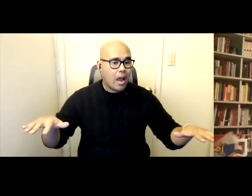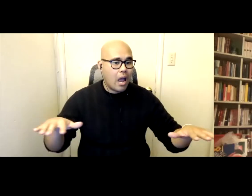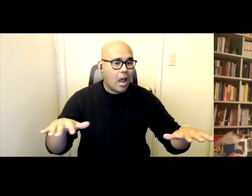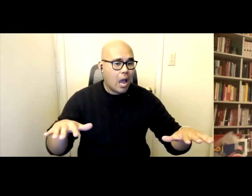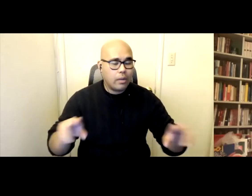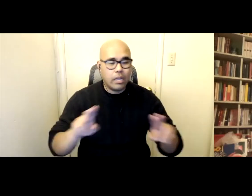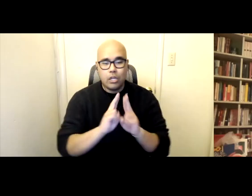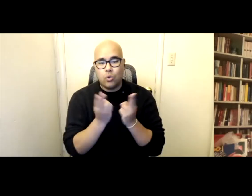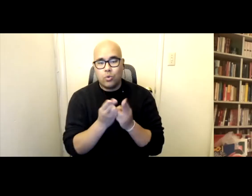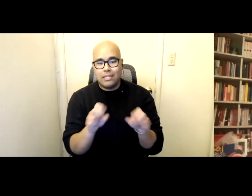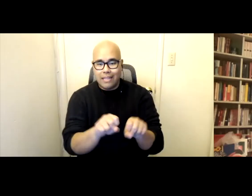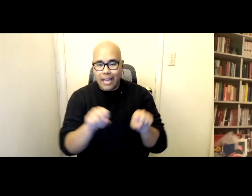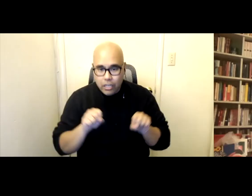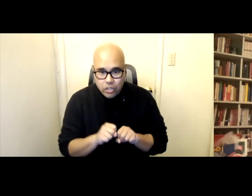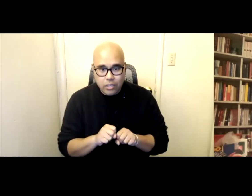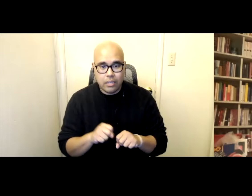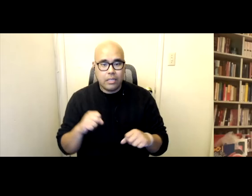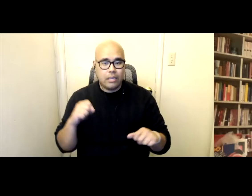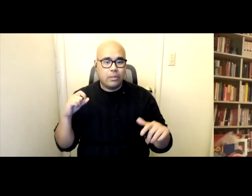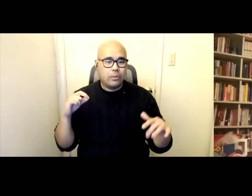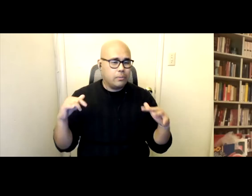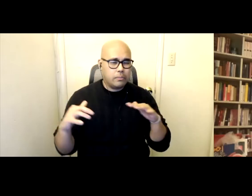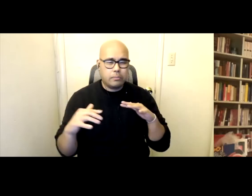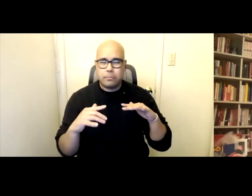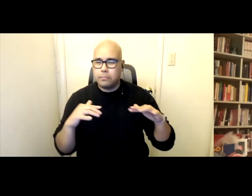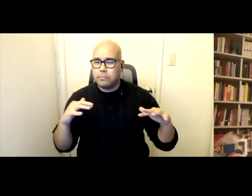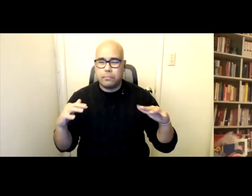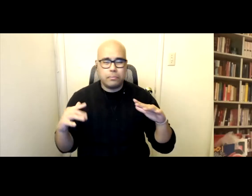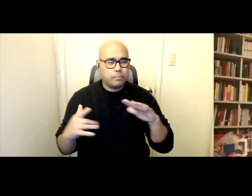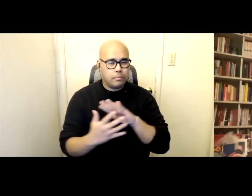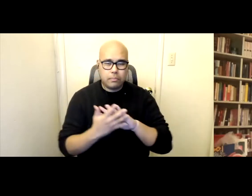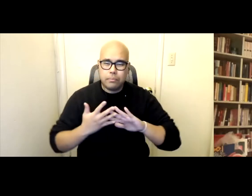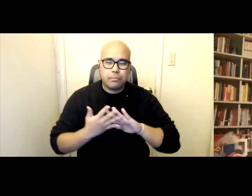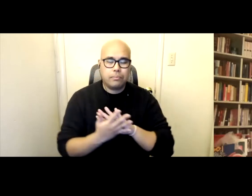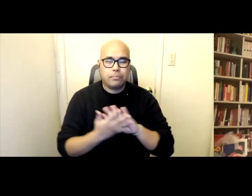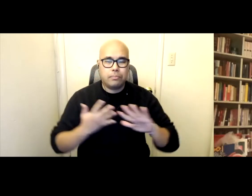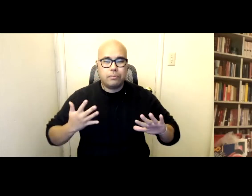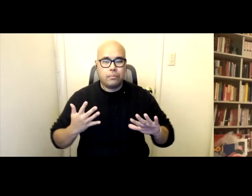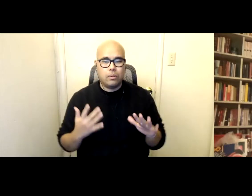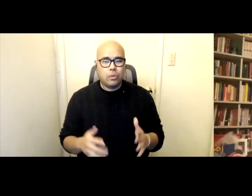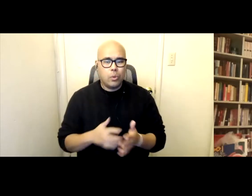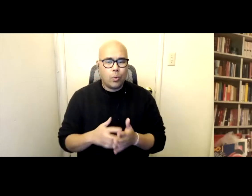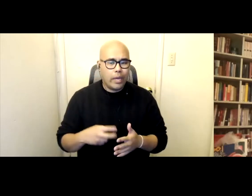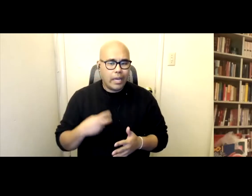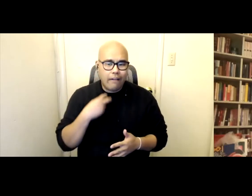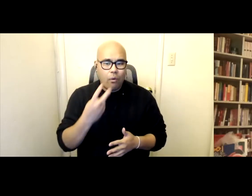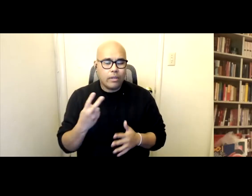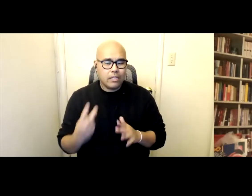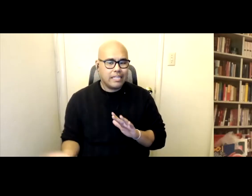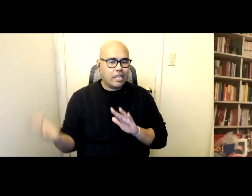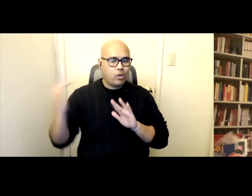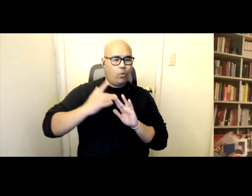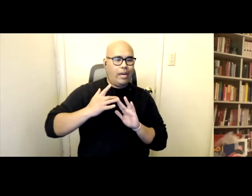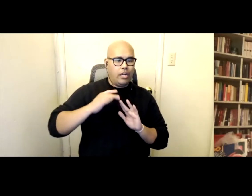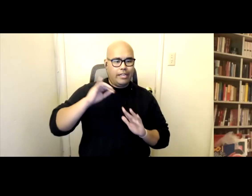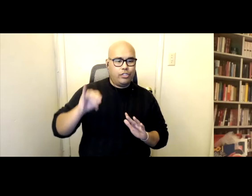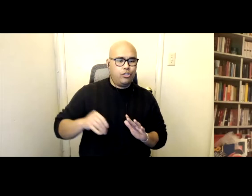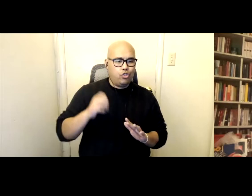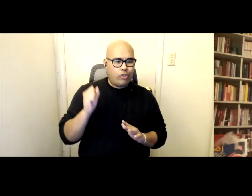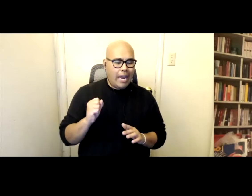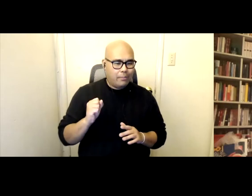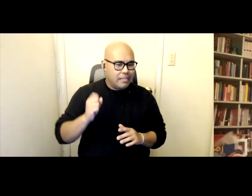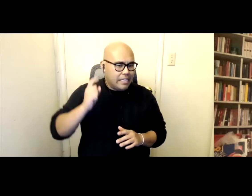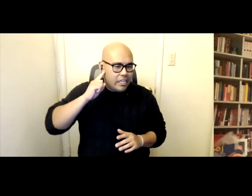slipping in and out among the travelers, the frail voice reaches James Chao's inner